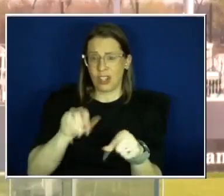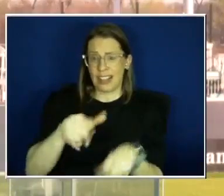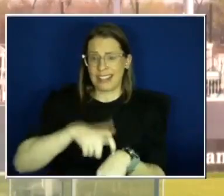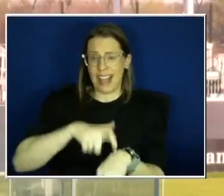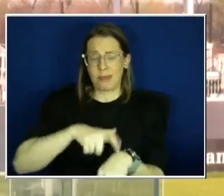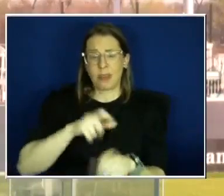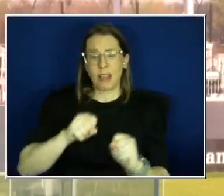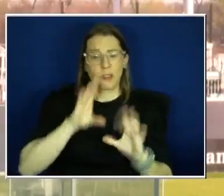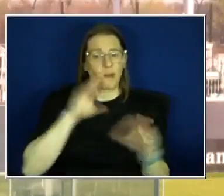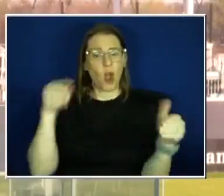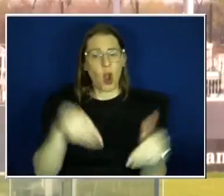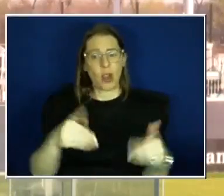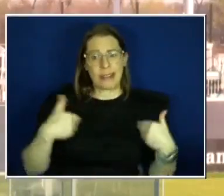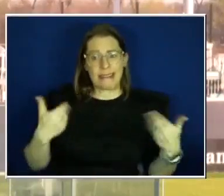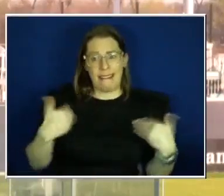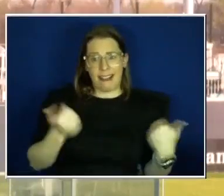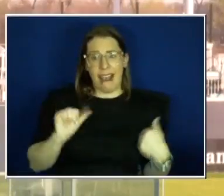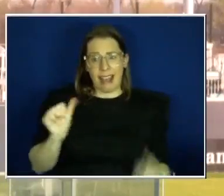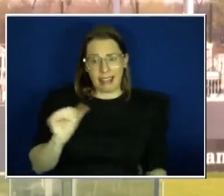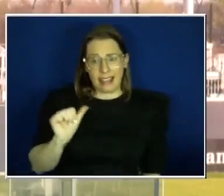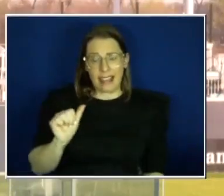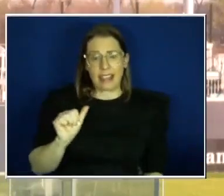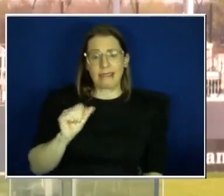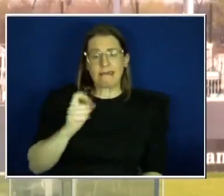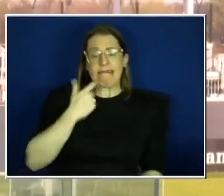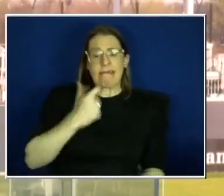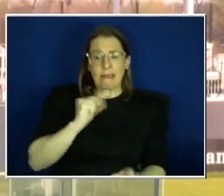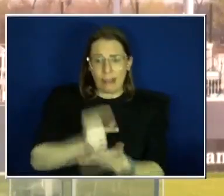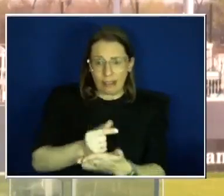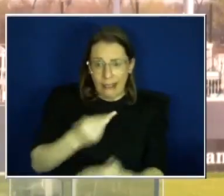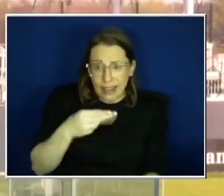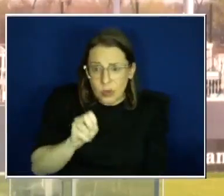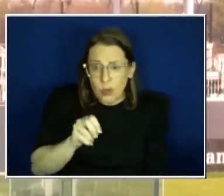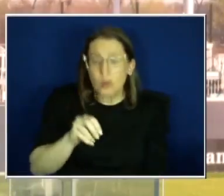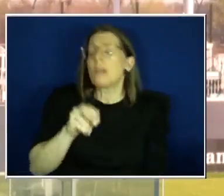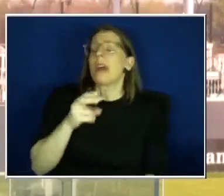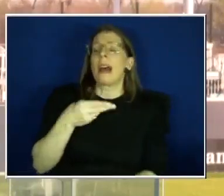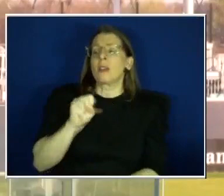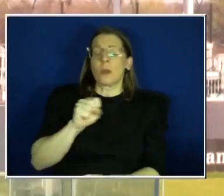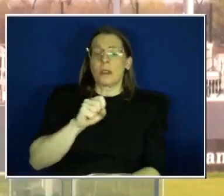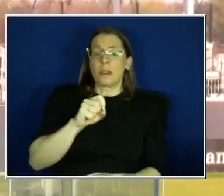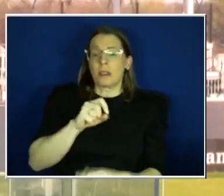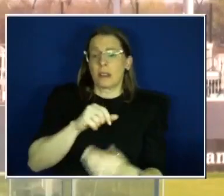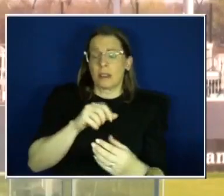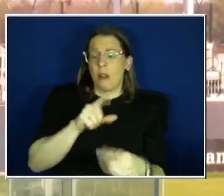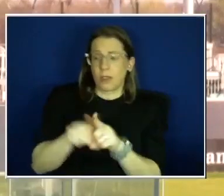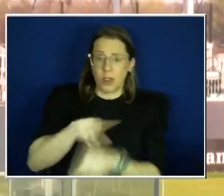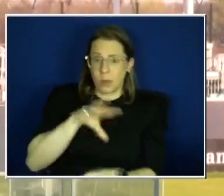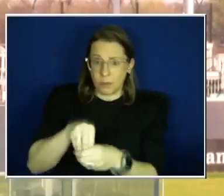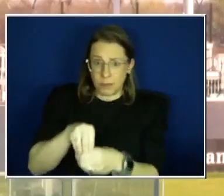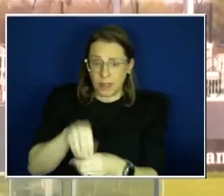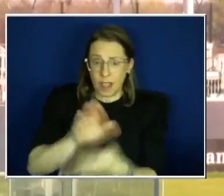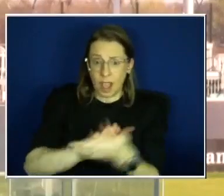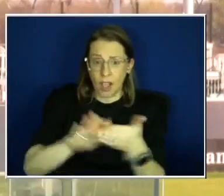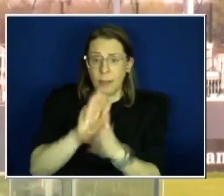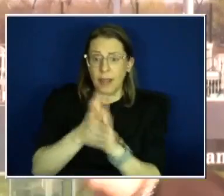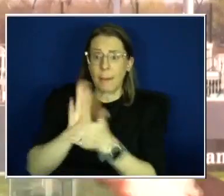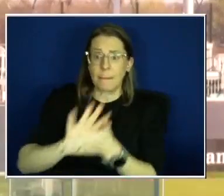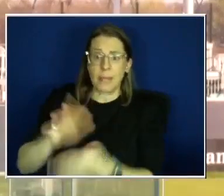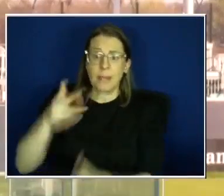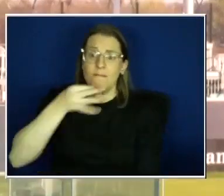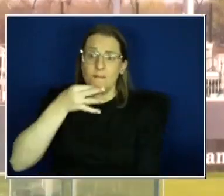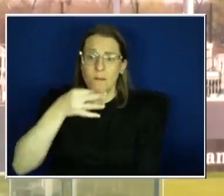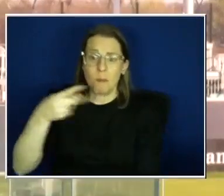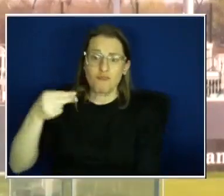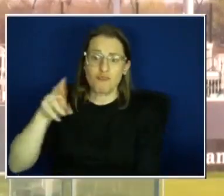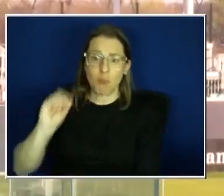on being a young athlete out of high school, in college, and going pro. And now we're also seeing that with a lot of the athletes, even at